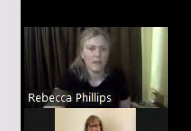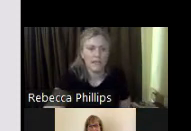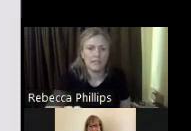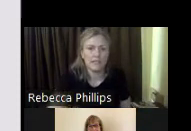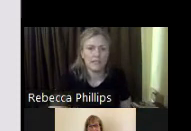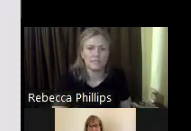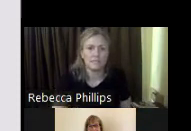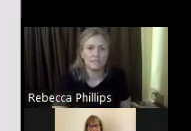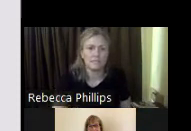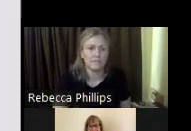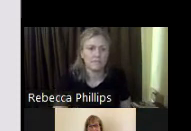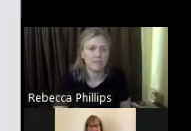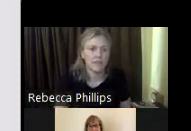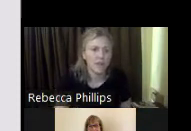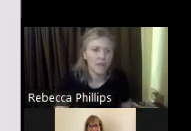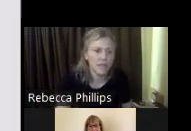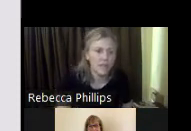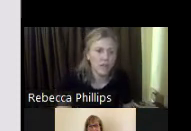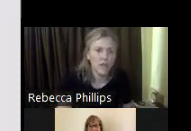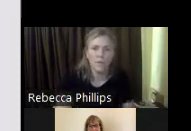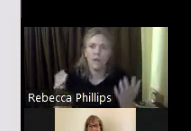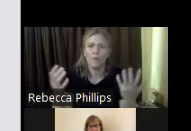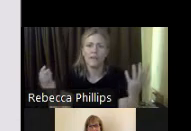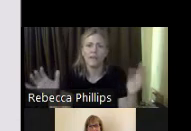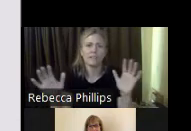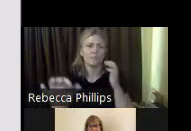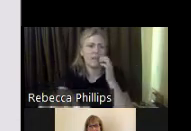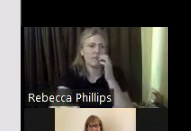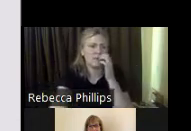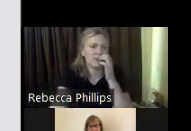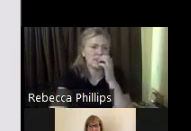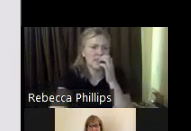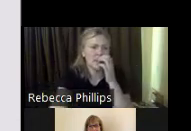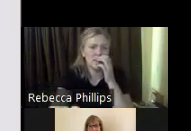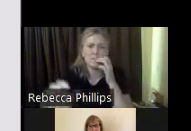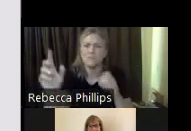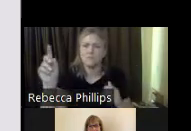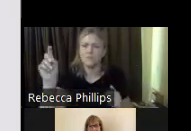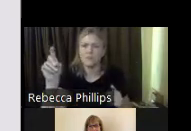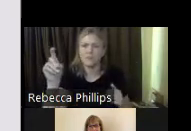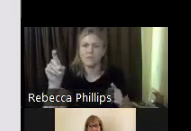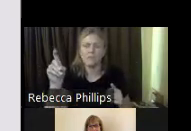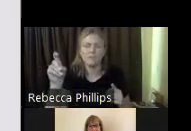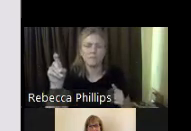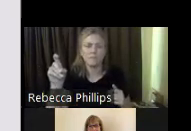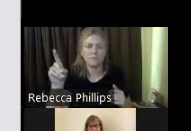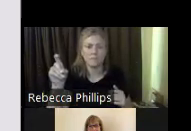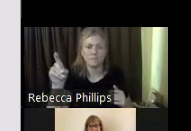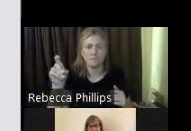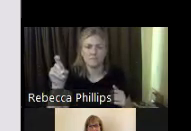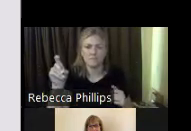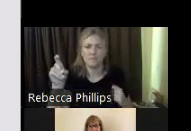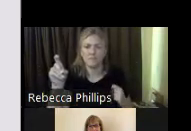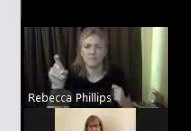All right. Okay, so, oh, I didn't ask, do we have any questions on that one? Any questions?